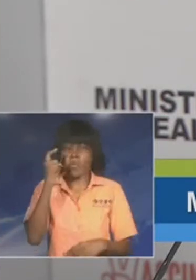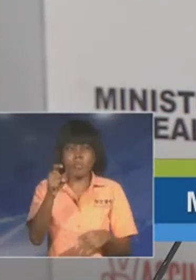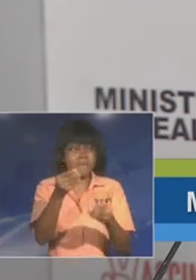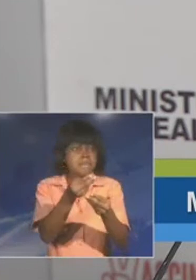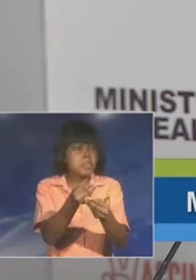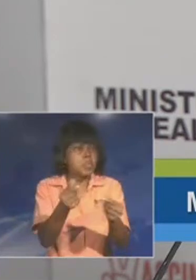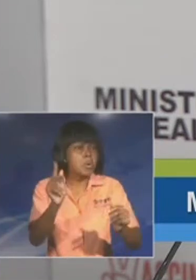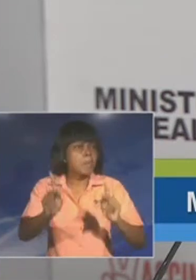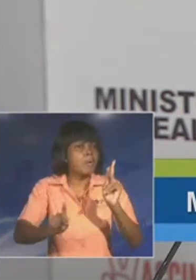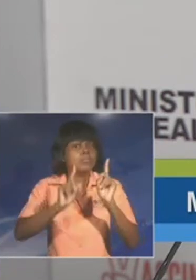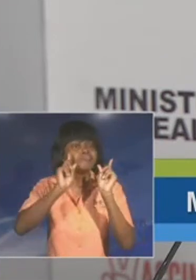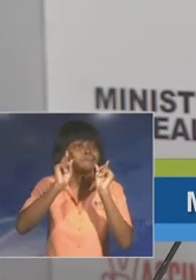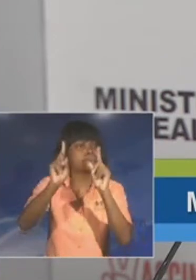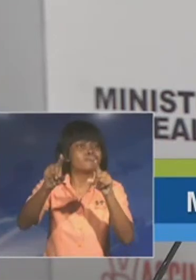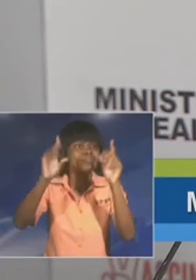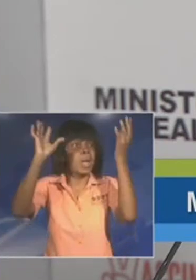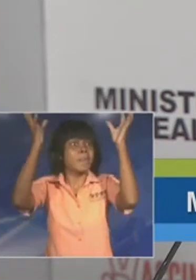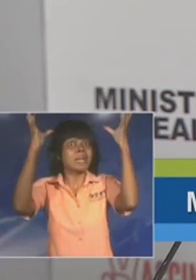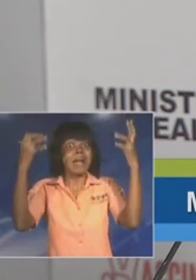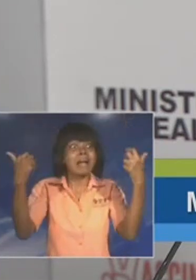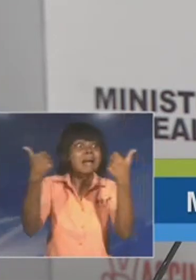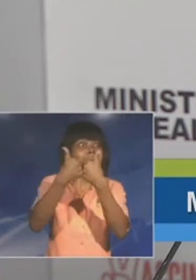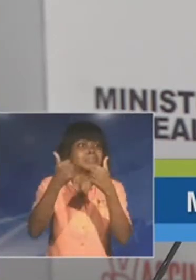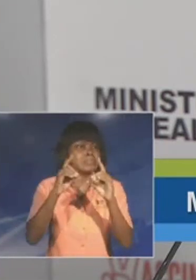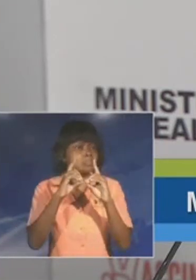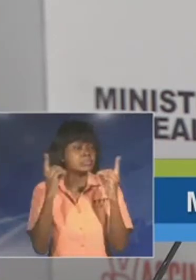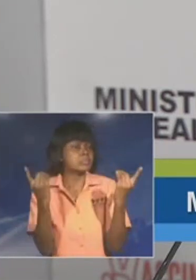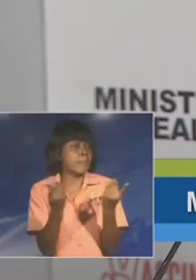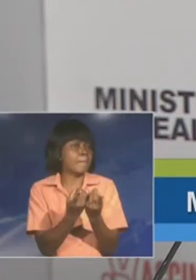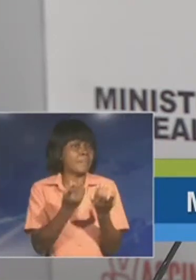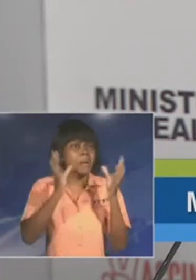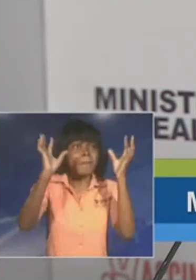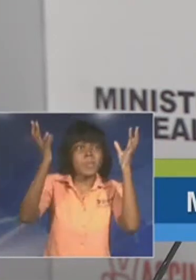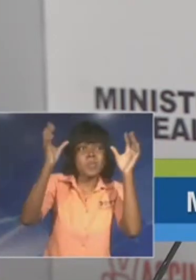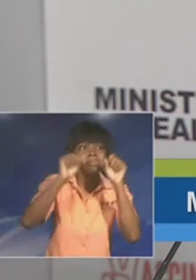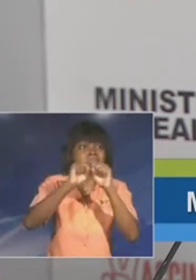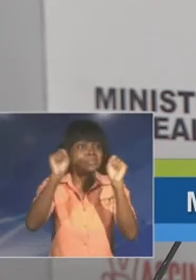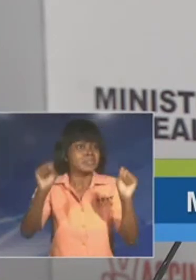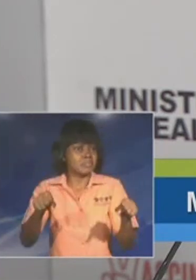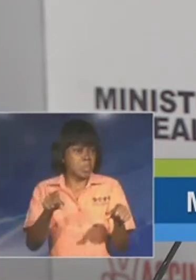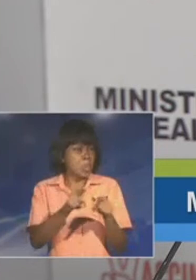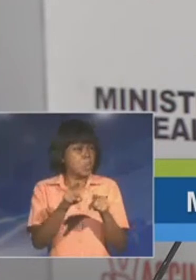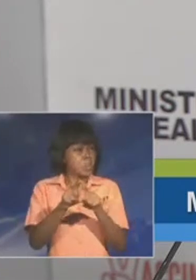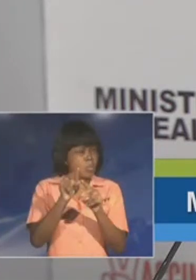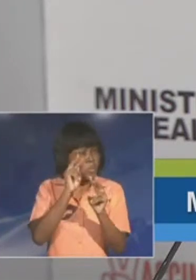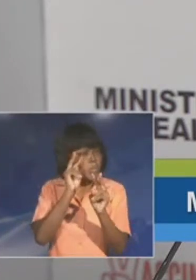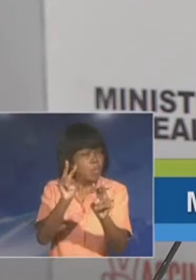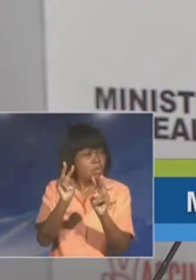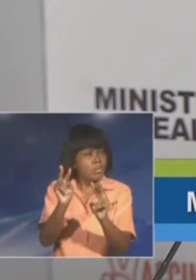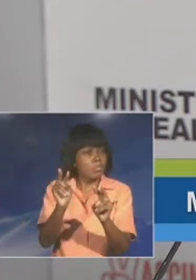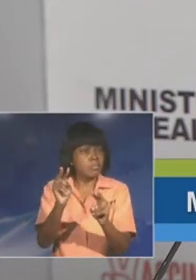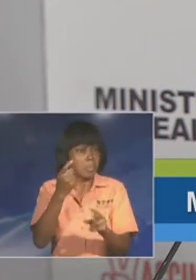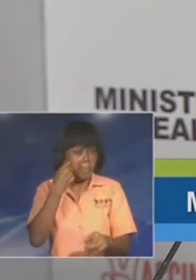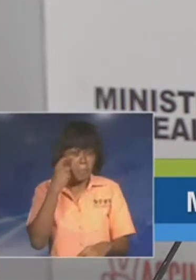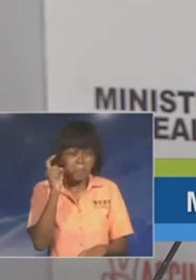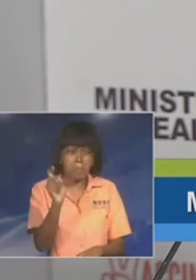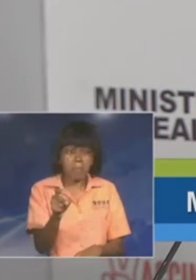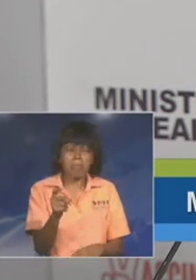department, and the ambulance usage, another factor that we look at, is also low.